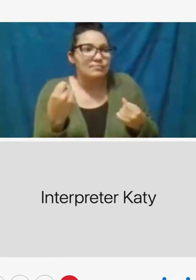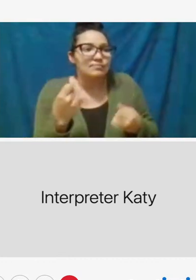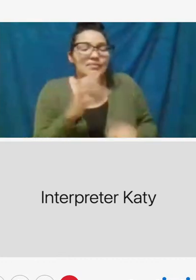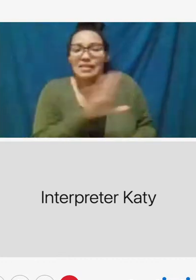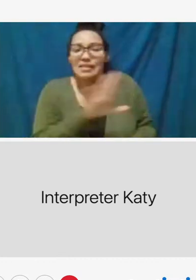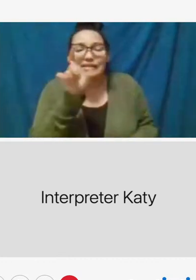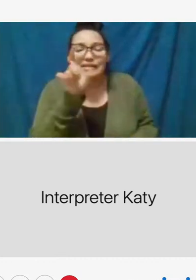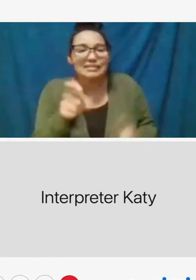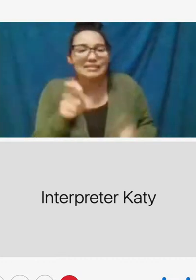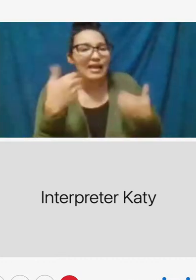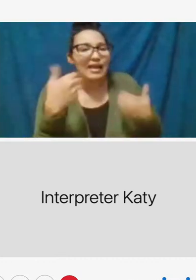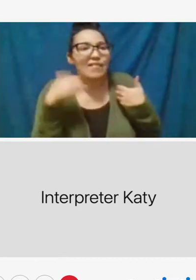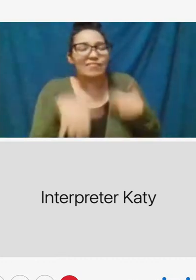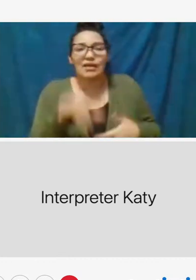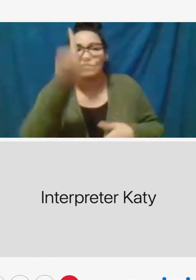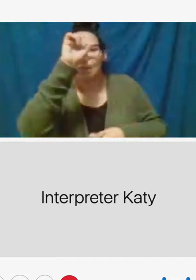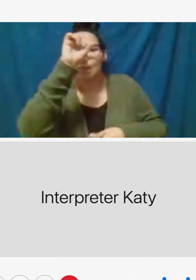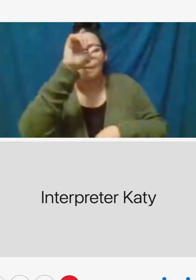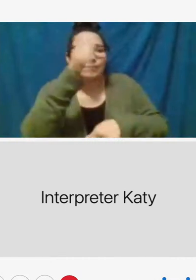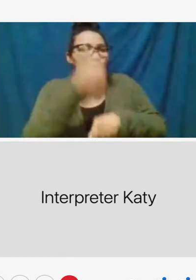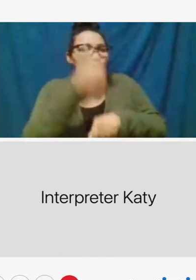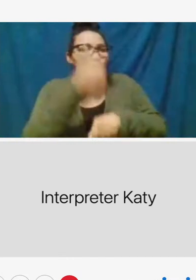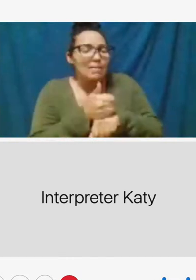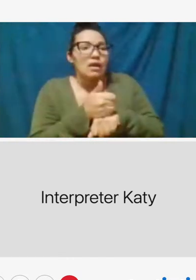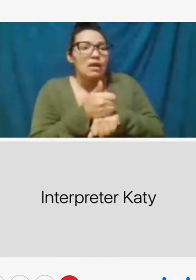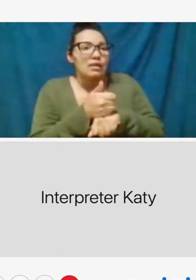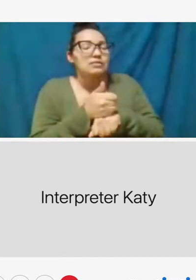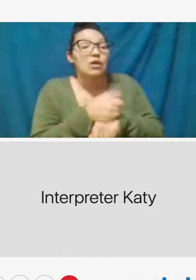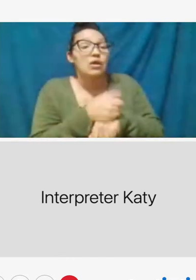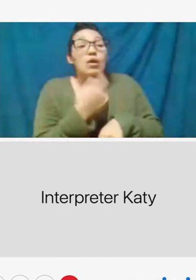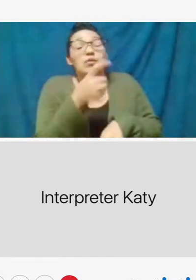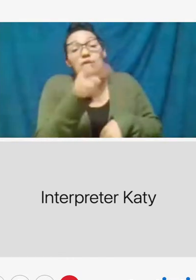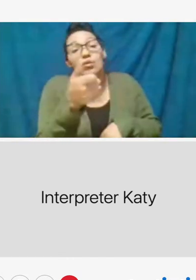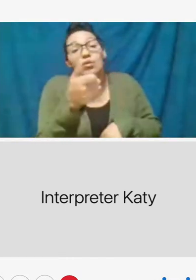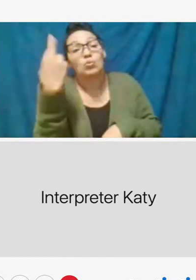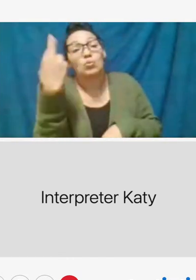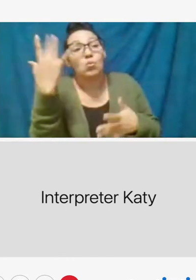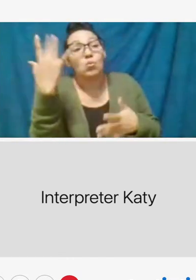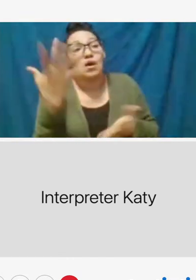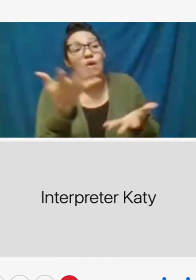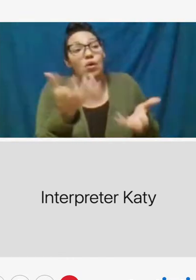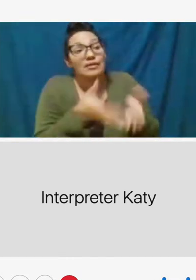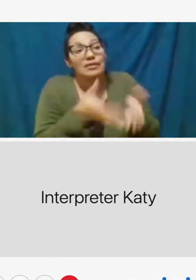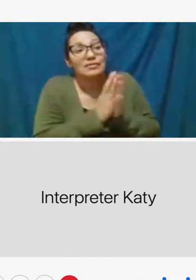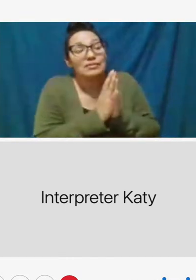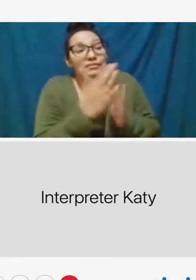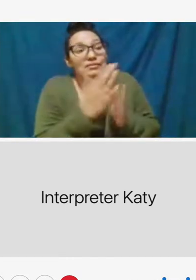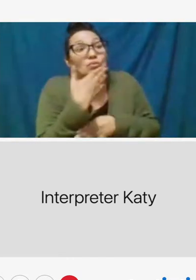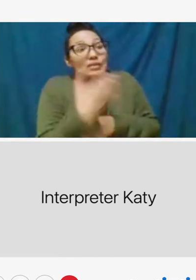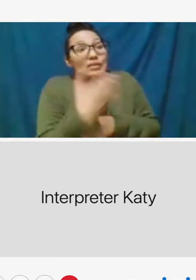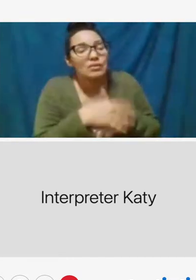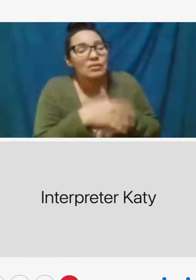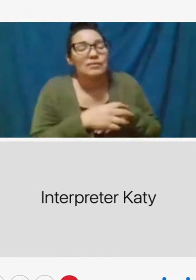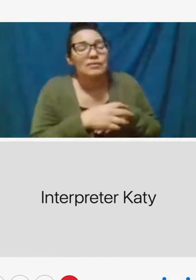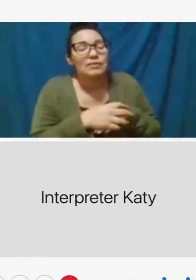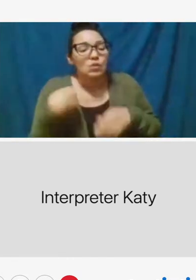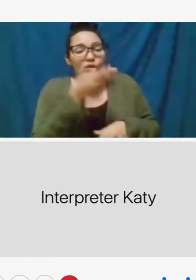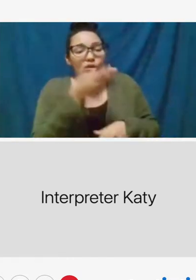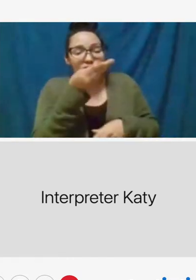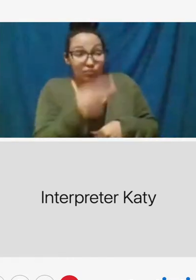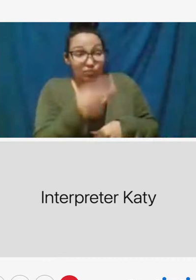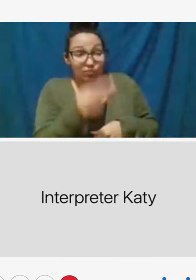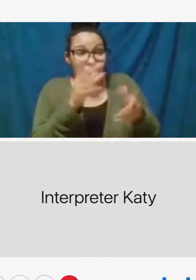of mind the other reason I want to thank you is that we are one of the few districts to